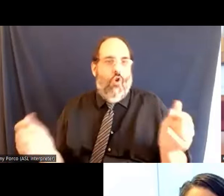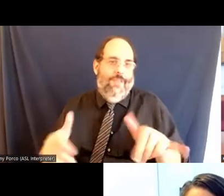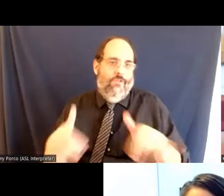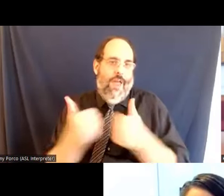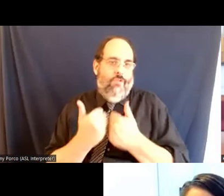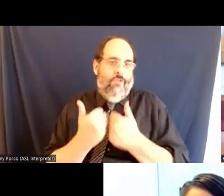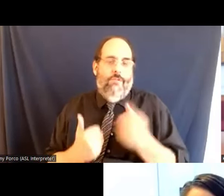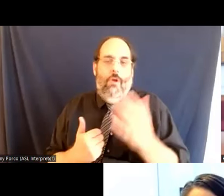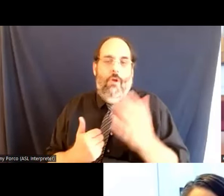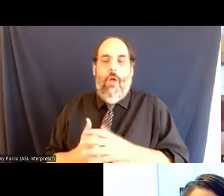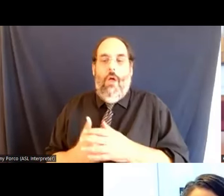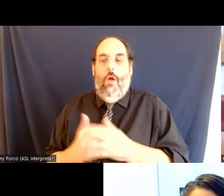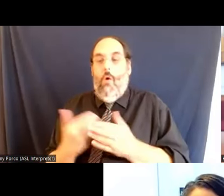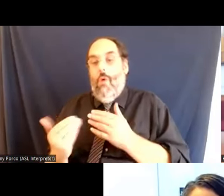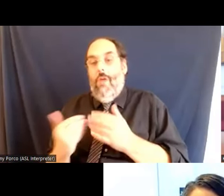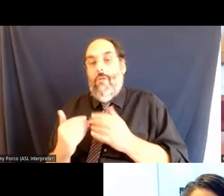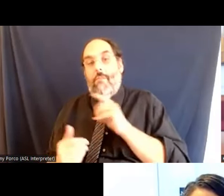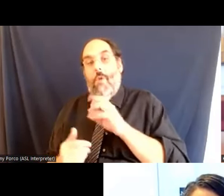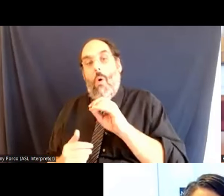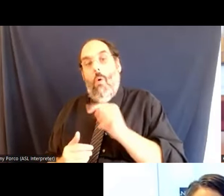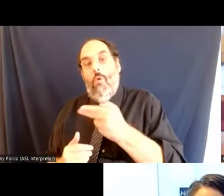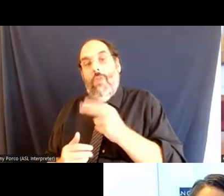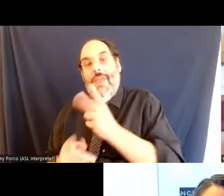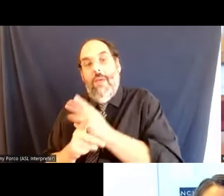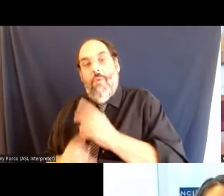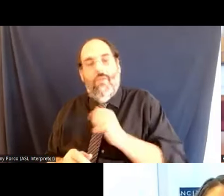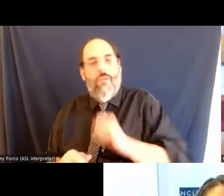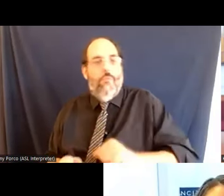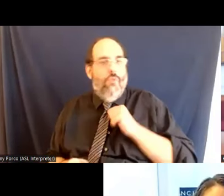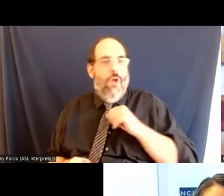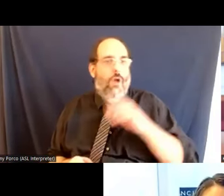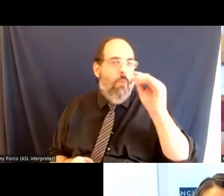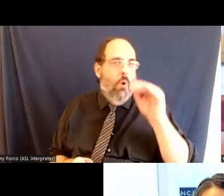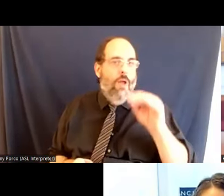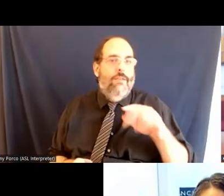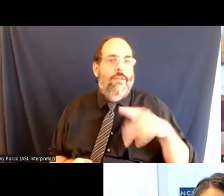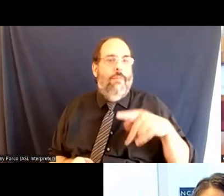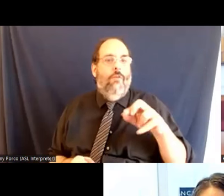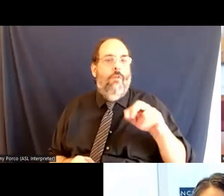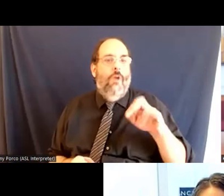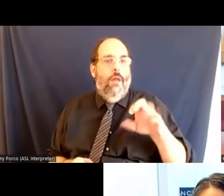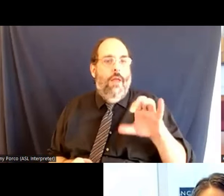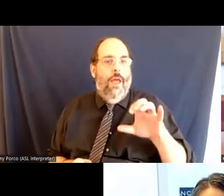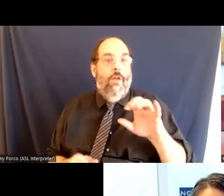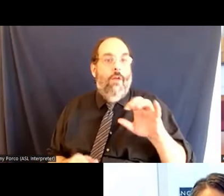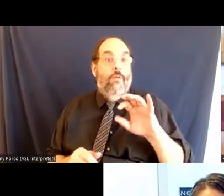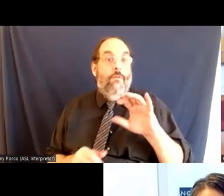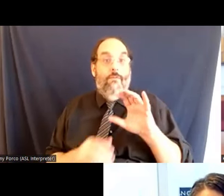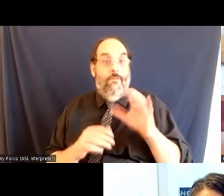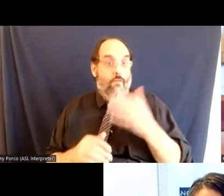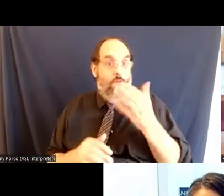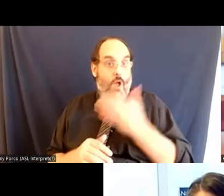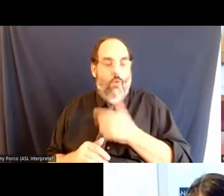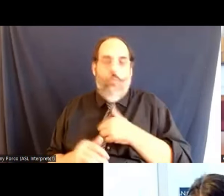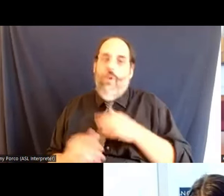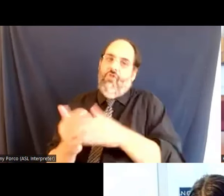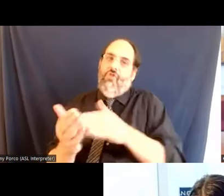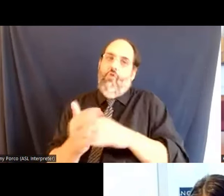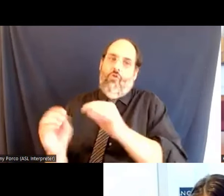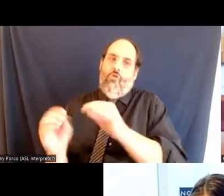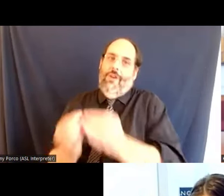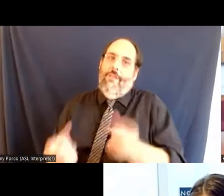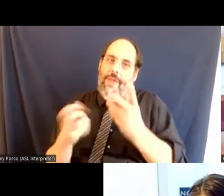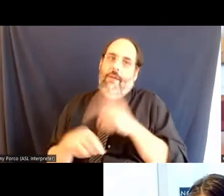So whether it be the Oath Keepers, the Proud Boys, or Patriot Front, all of whom we sued multiple times, we do think that not